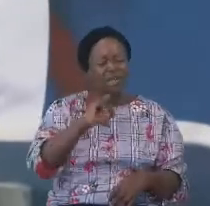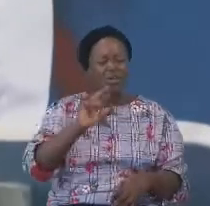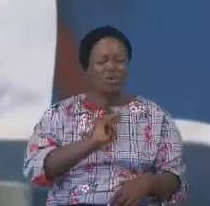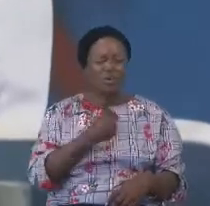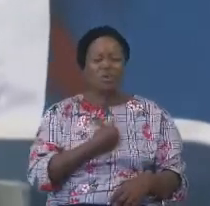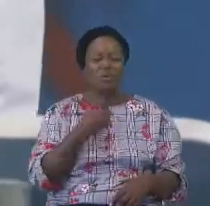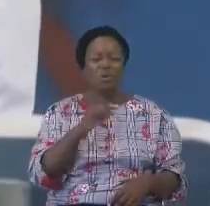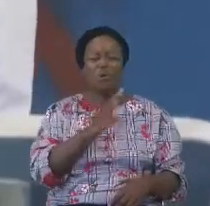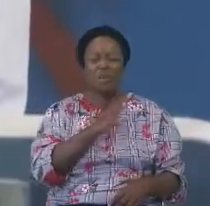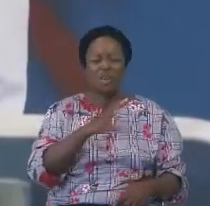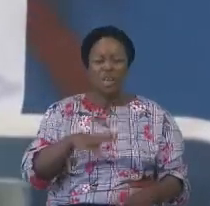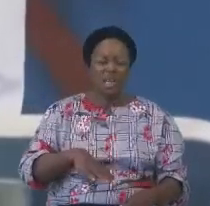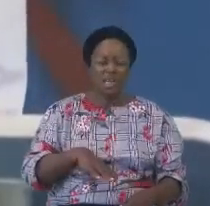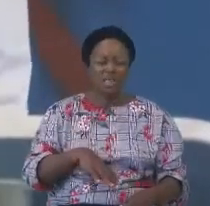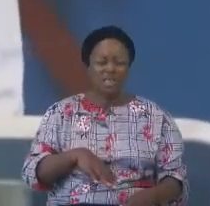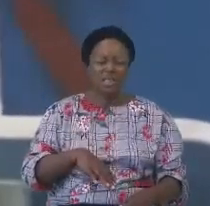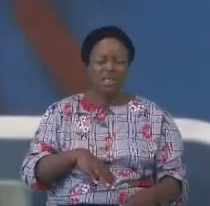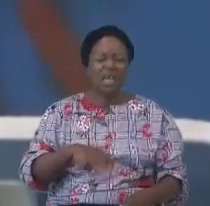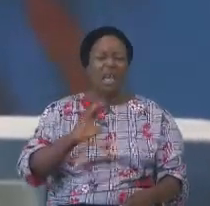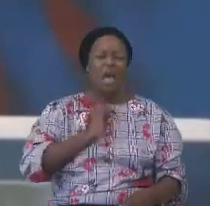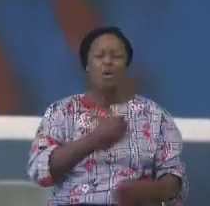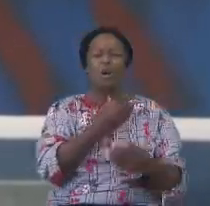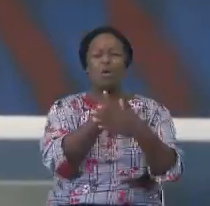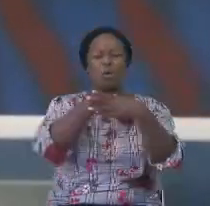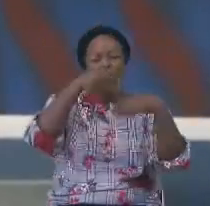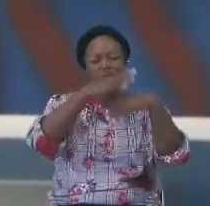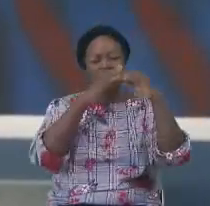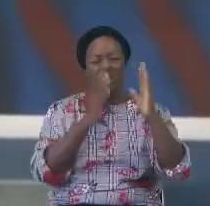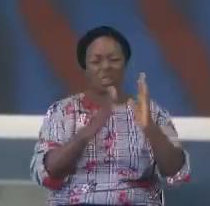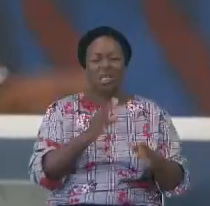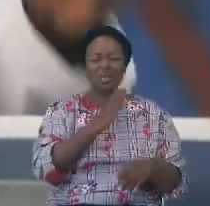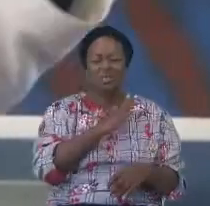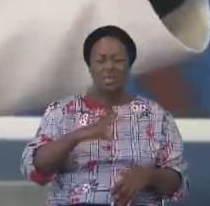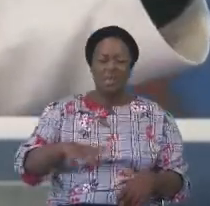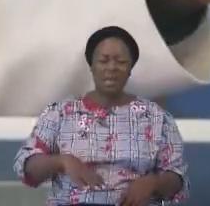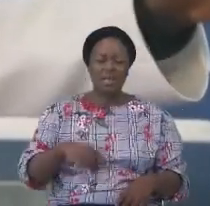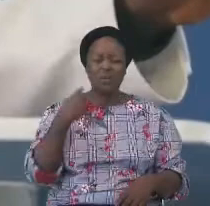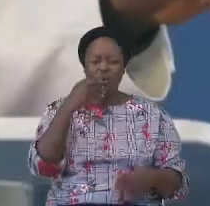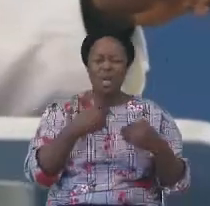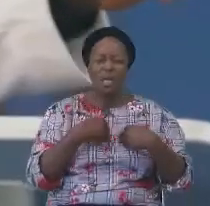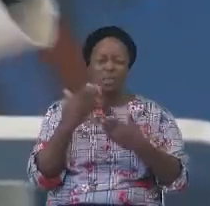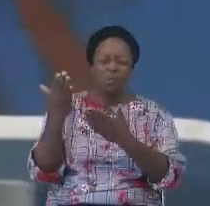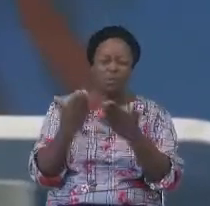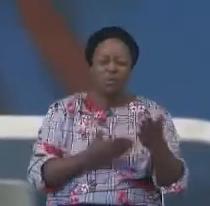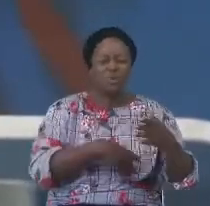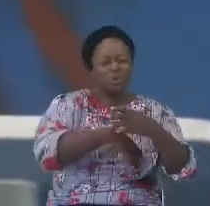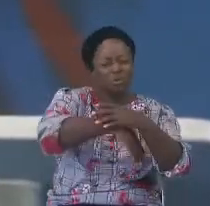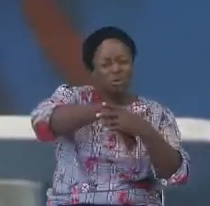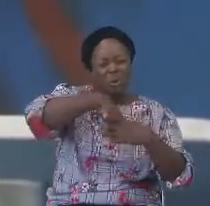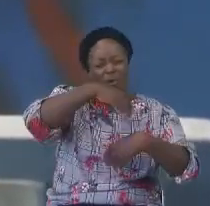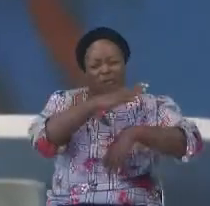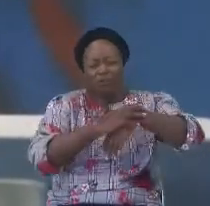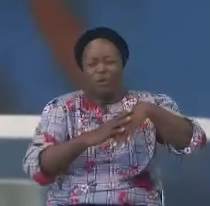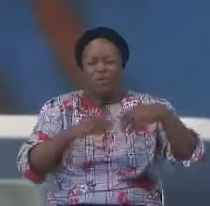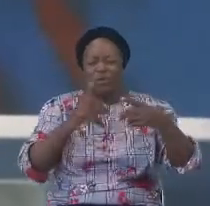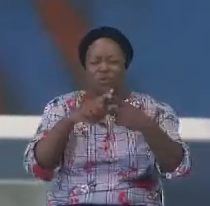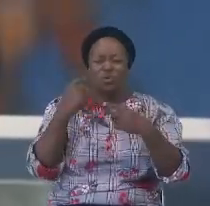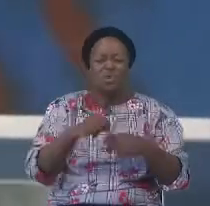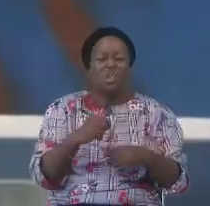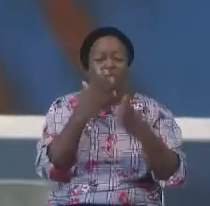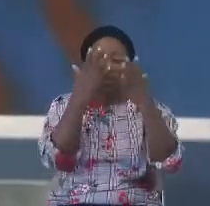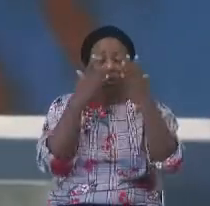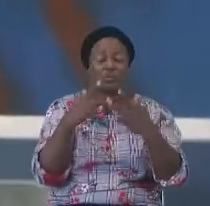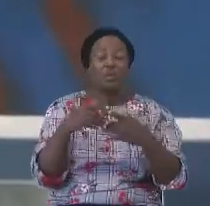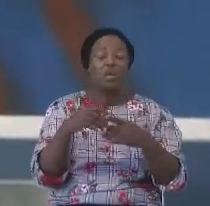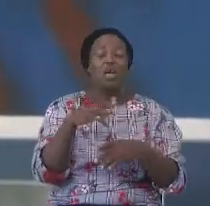final acceptable sacrifice, reminding us of Christ our comforter, Christ